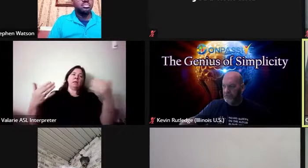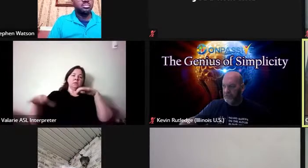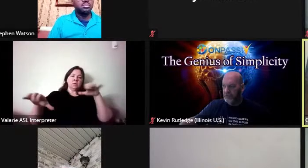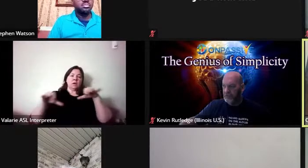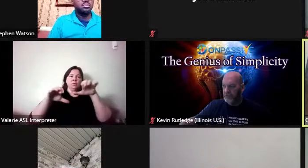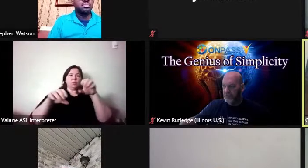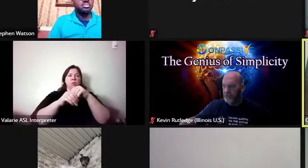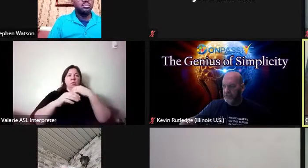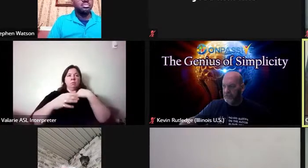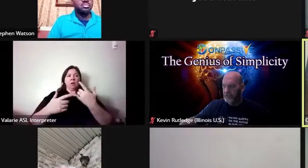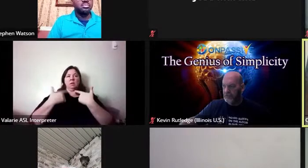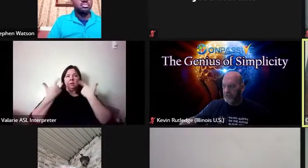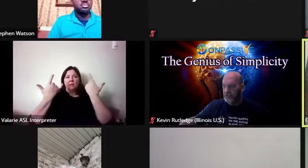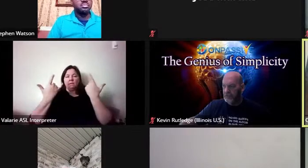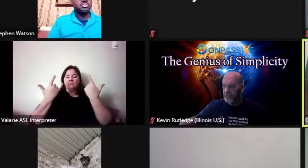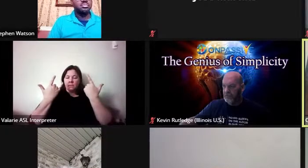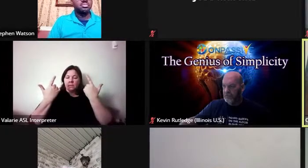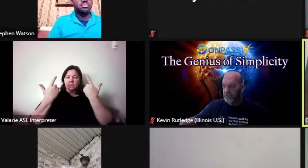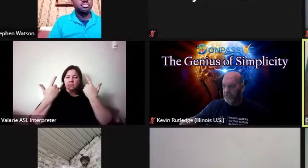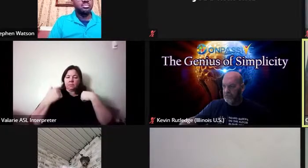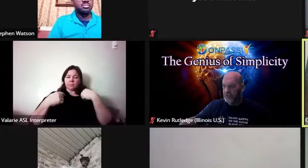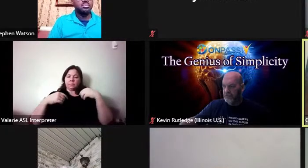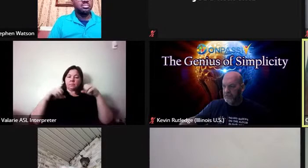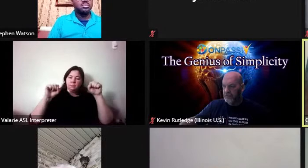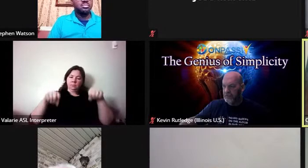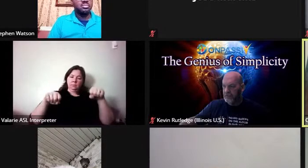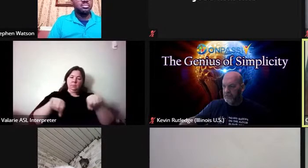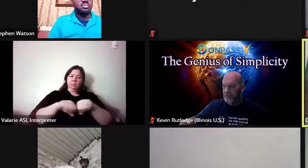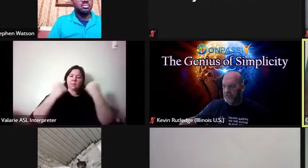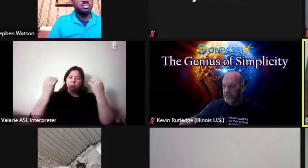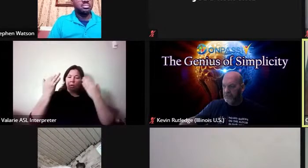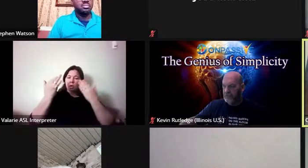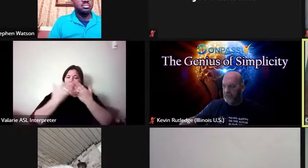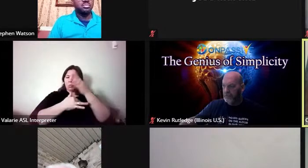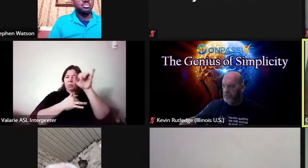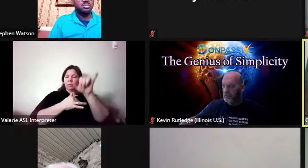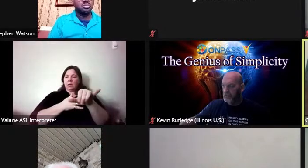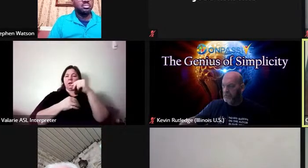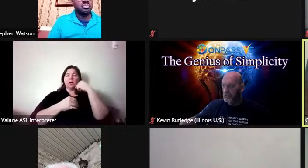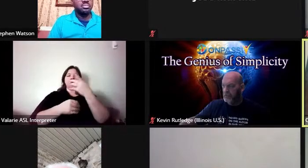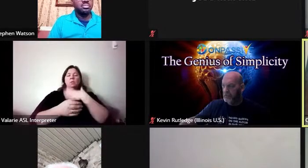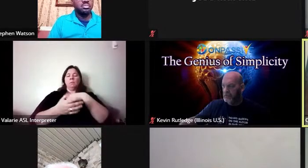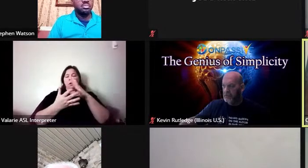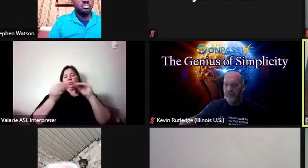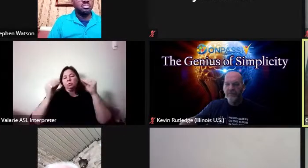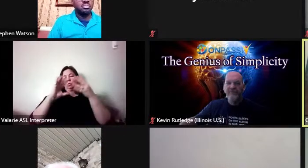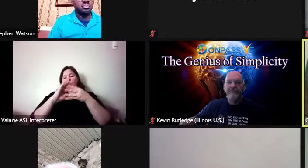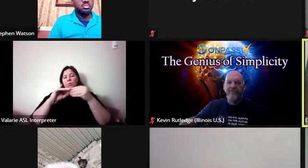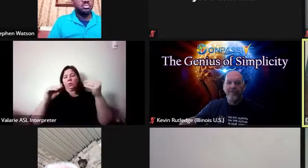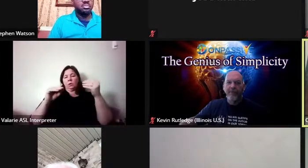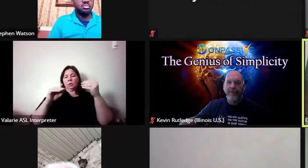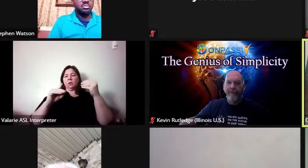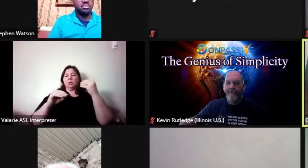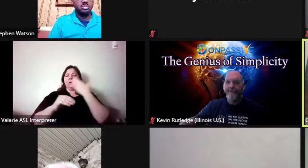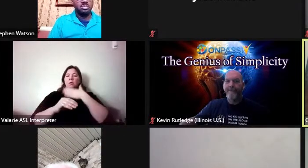life, that I was able to break through that and told my story. So please go